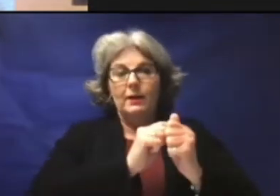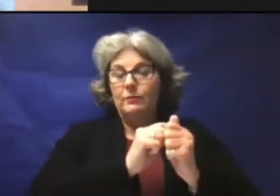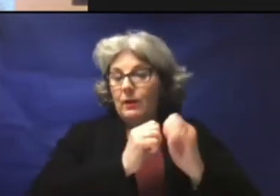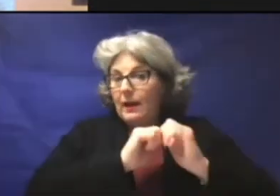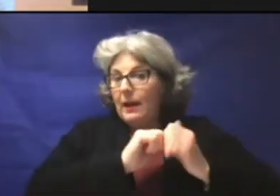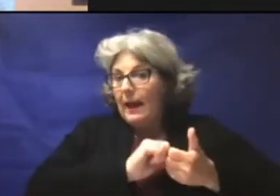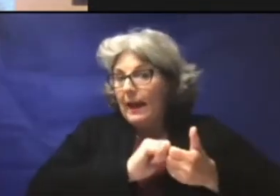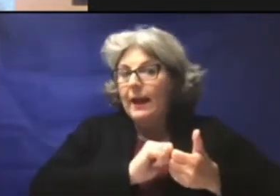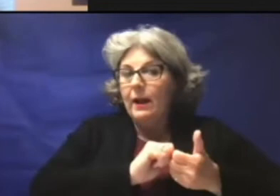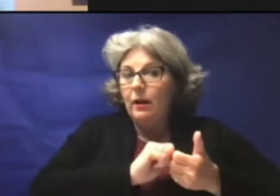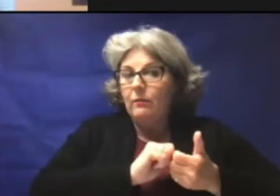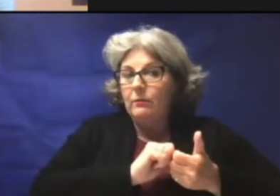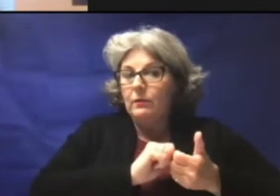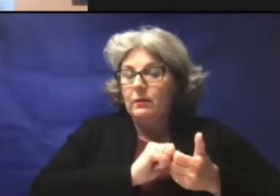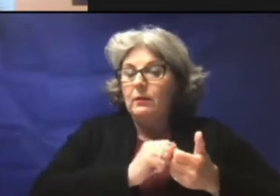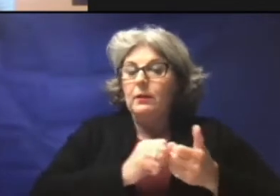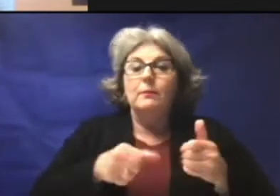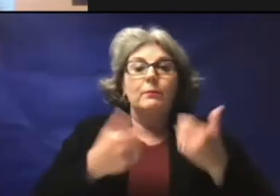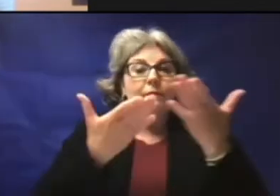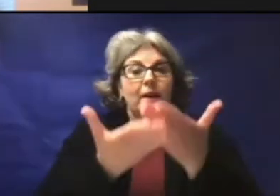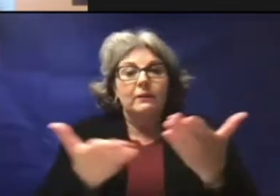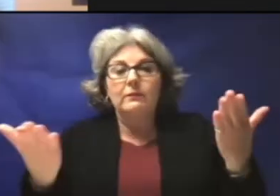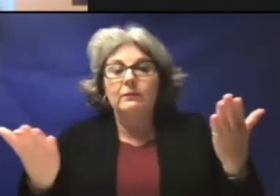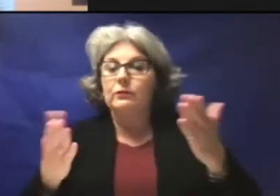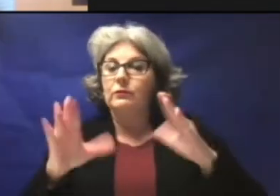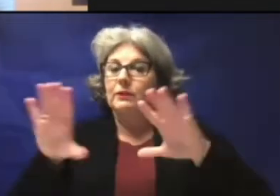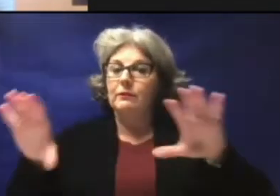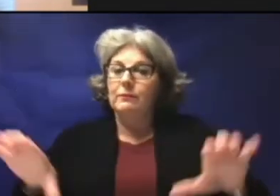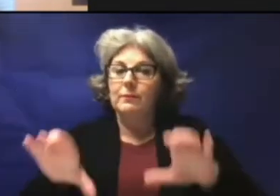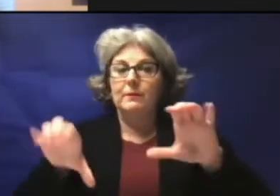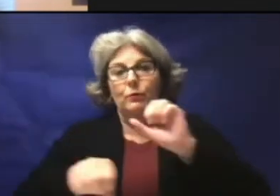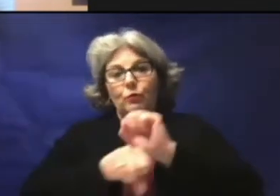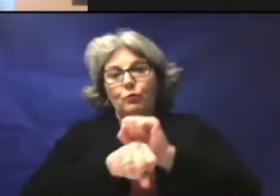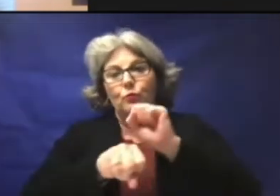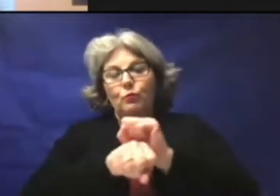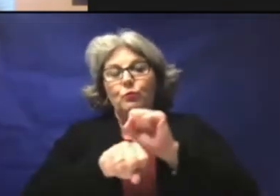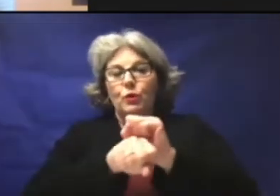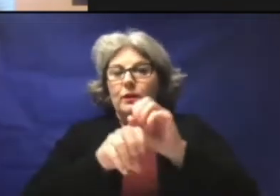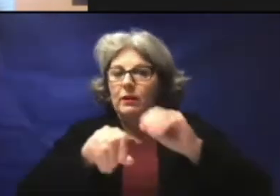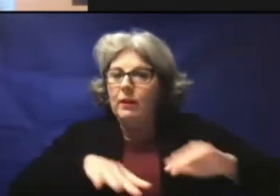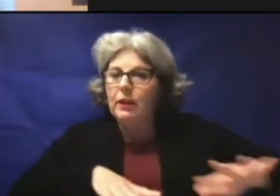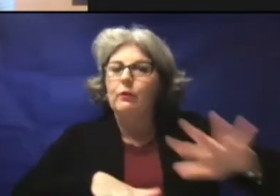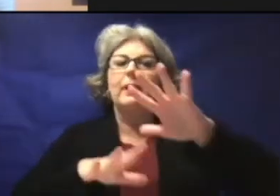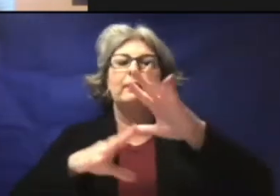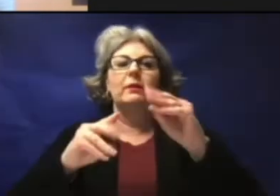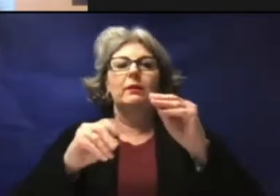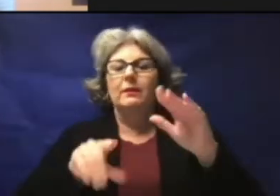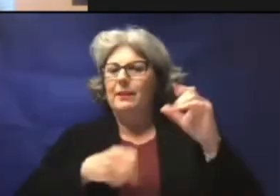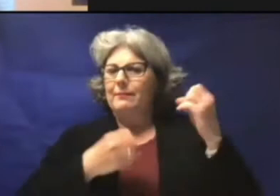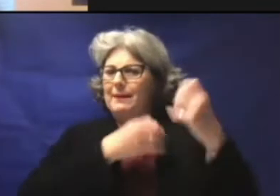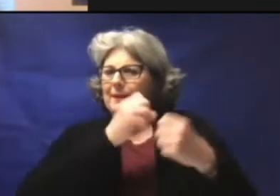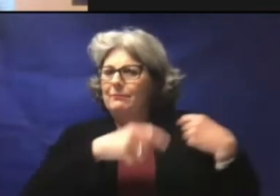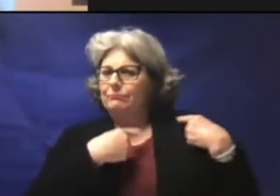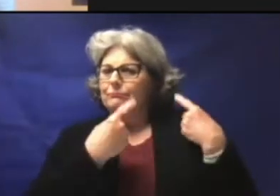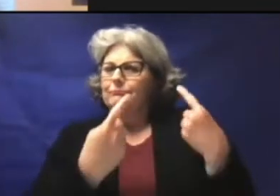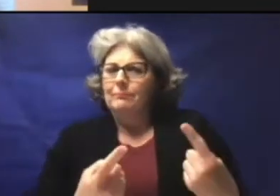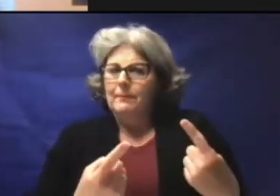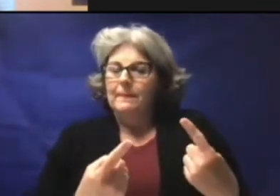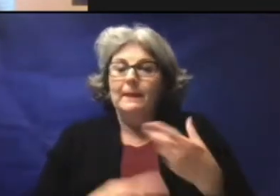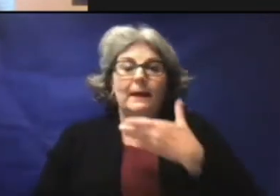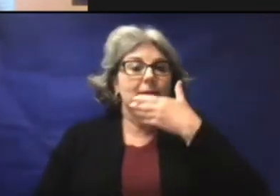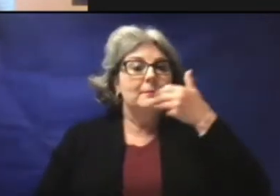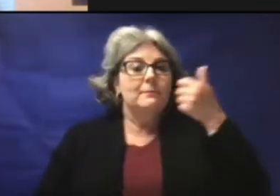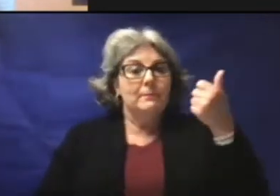stepping aside, providing resources to the organizers on the ground who I've said have been here for decades. That's going to be the best